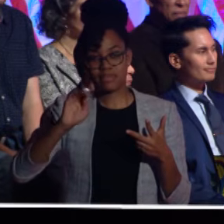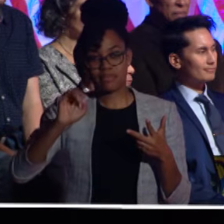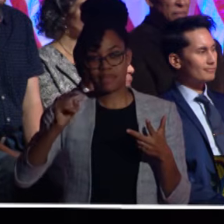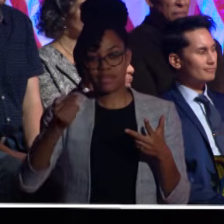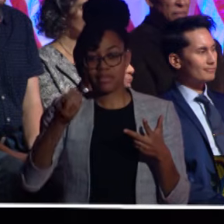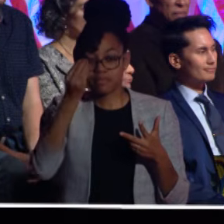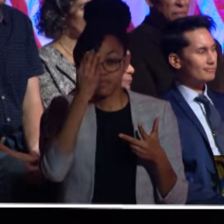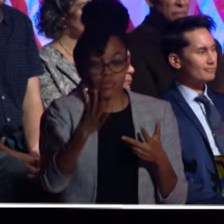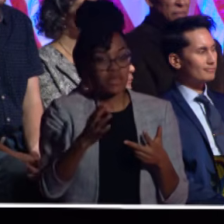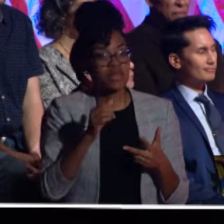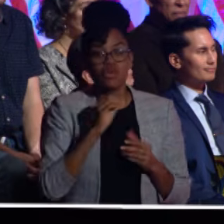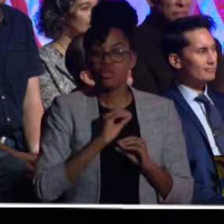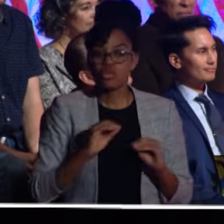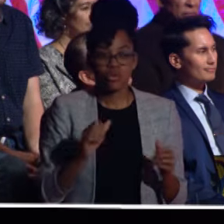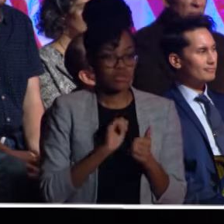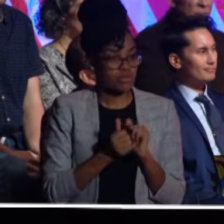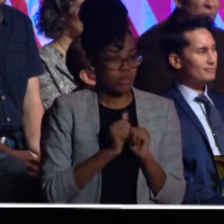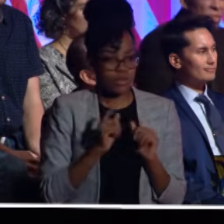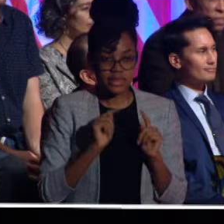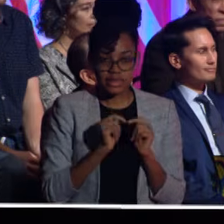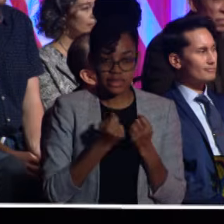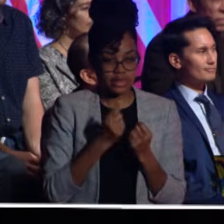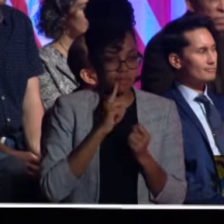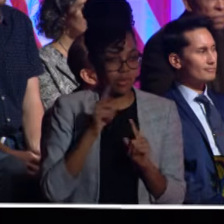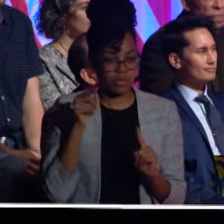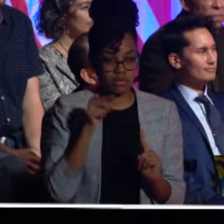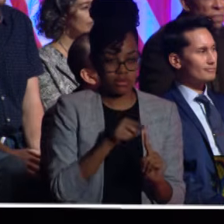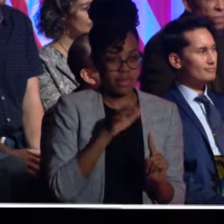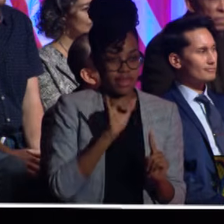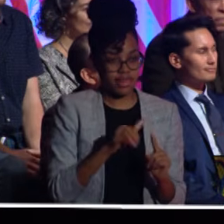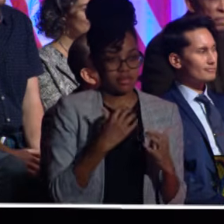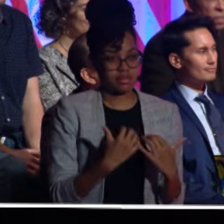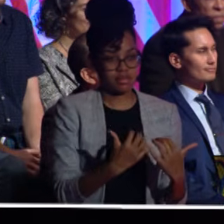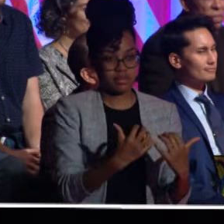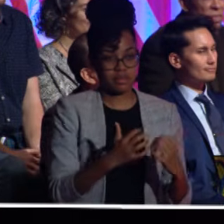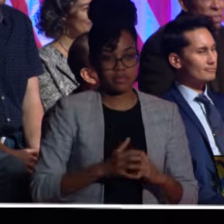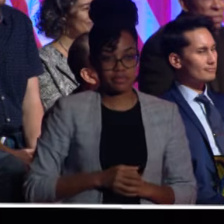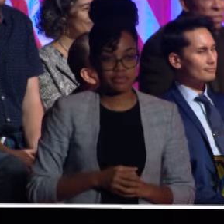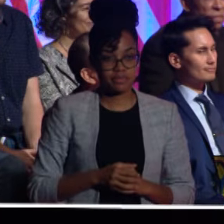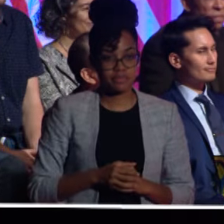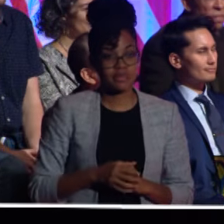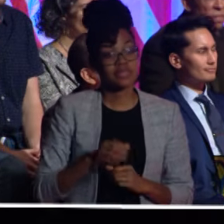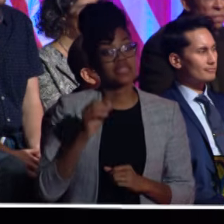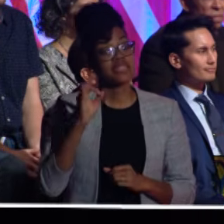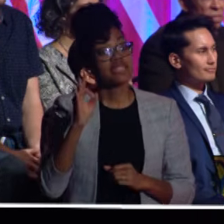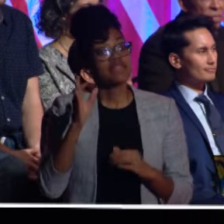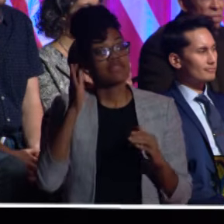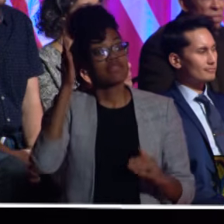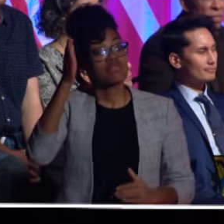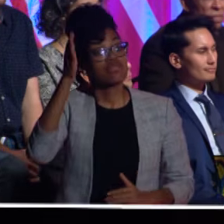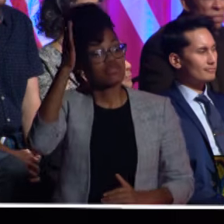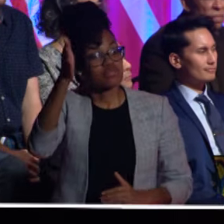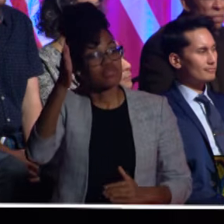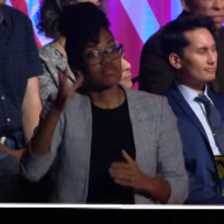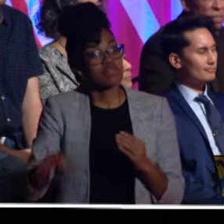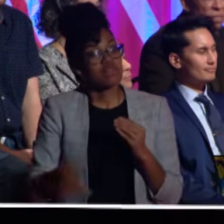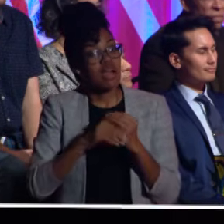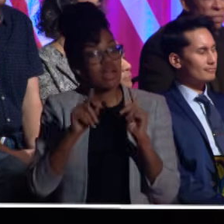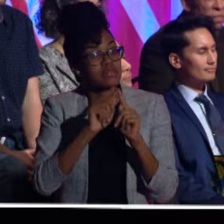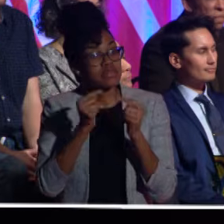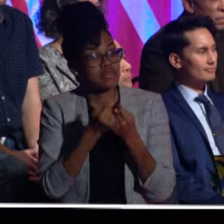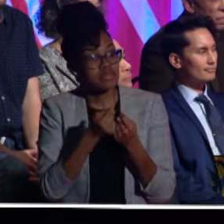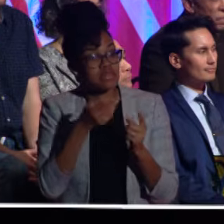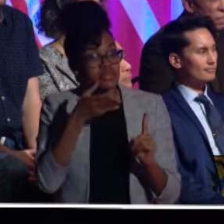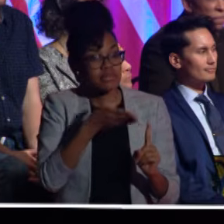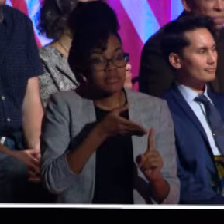site. Whether a stadium or a sports arena is included in the reimagined RFK campus is a debate for